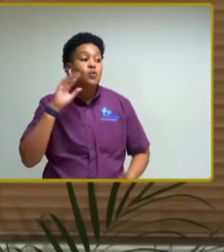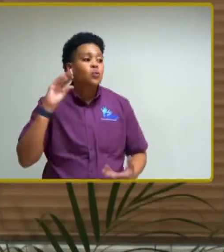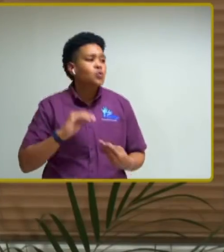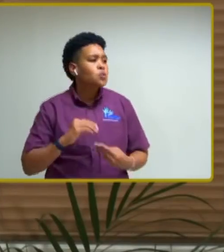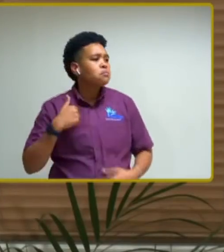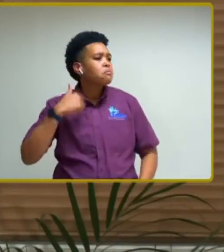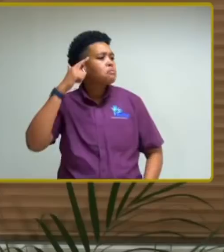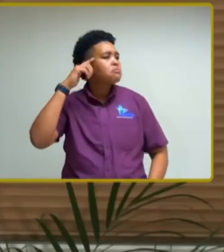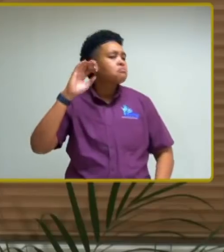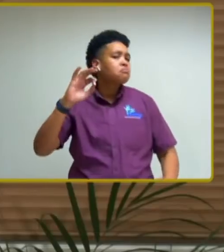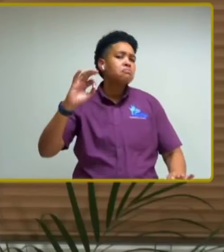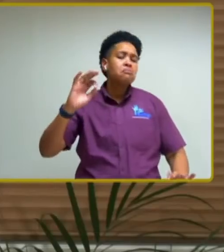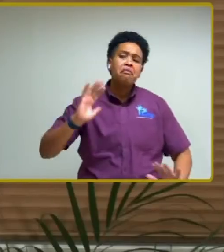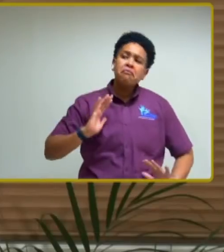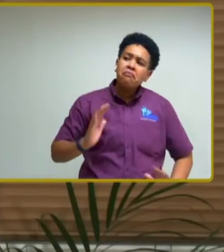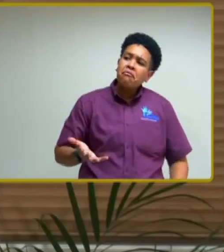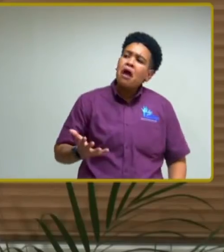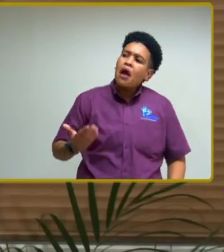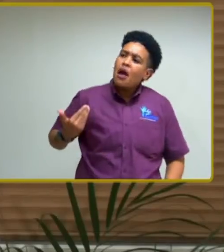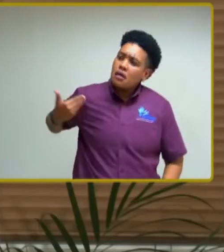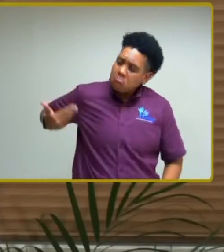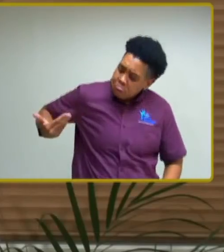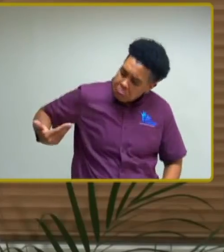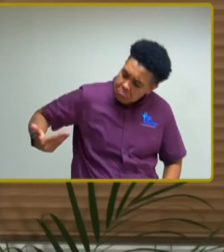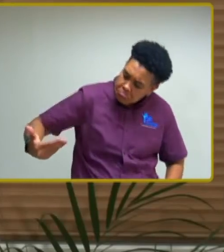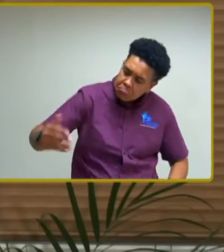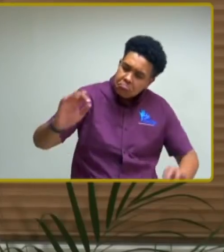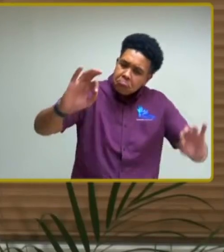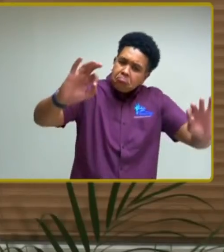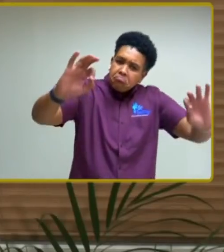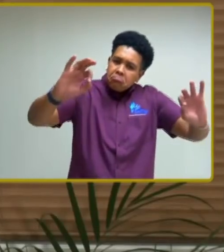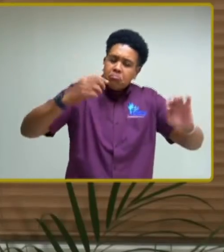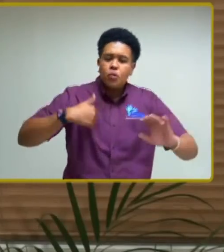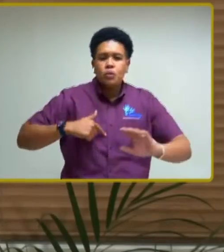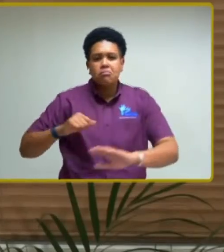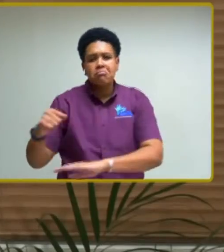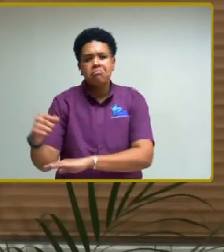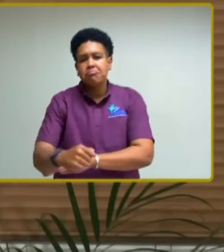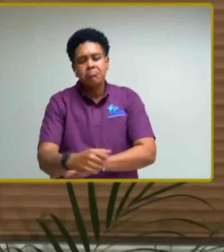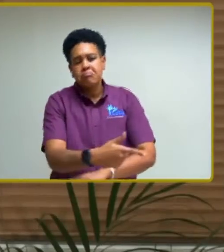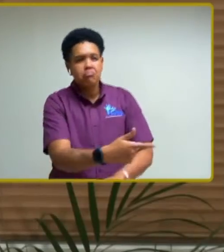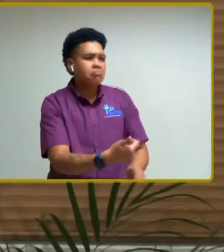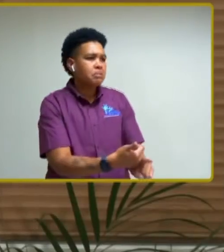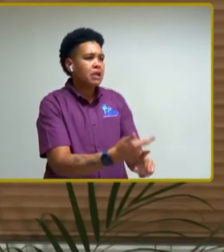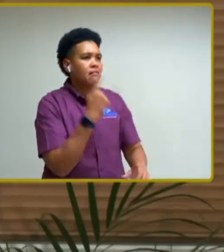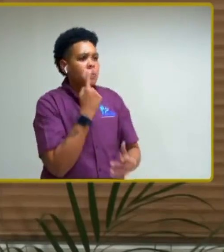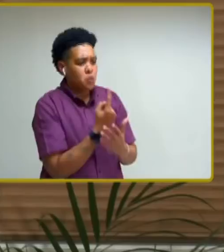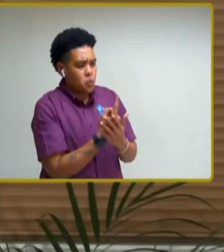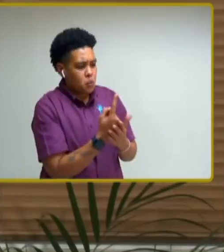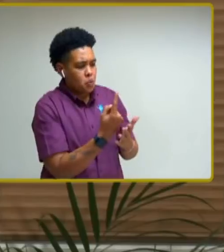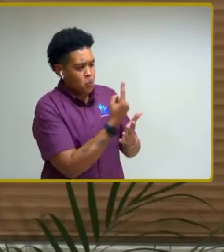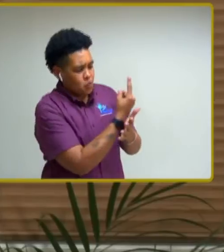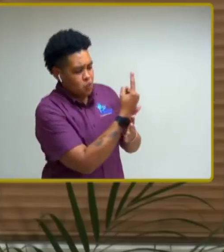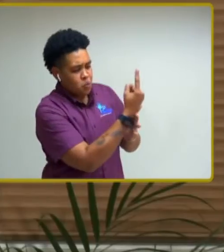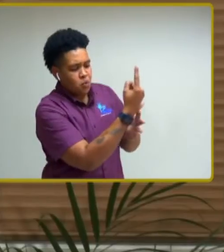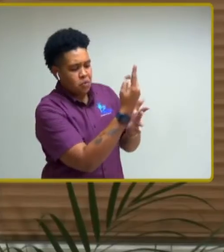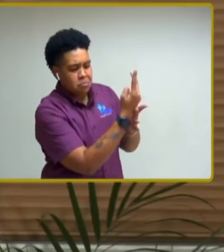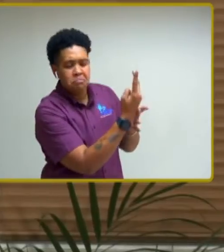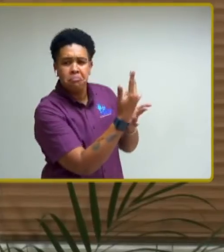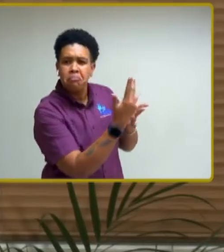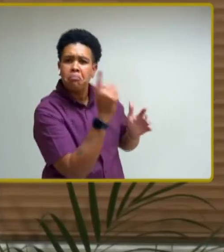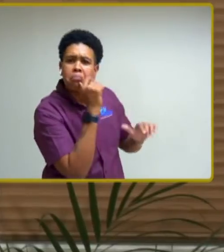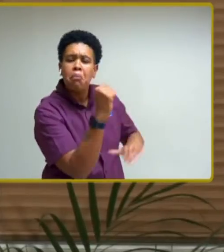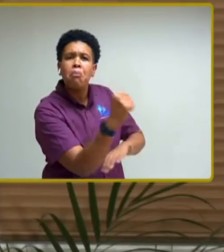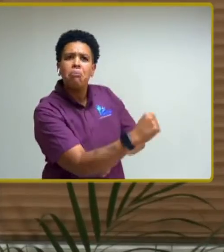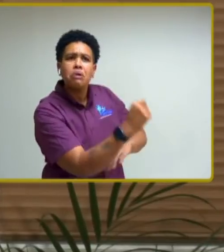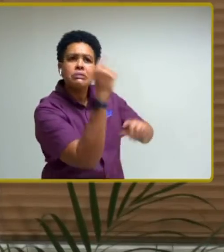think we're doing well. We're on track. We have exceeded the past week's target, and